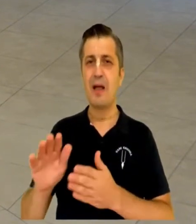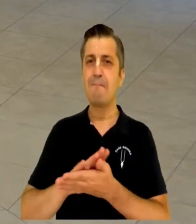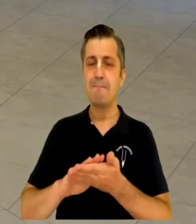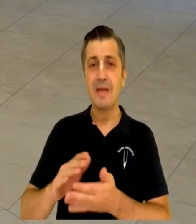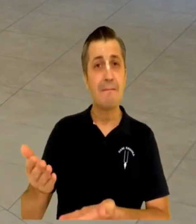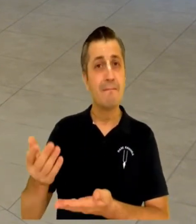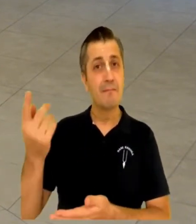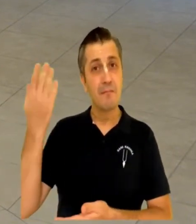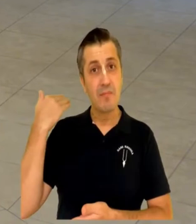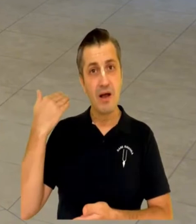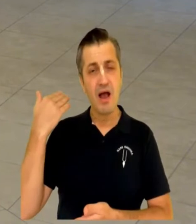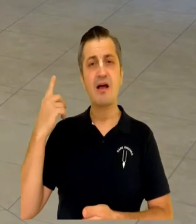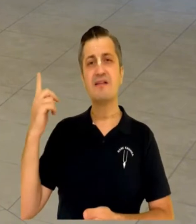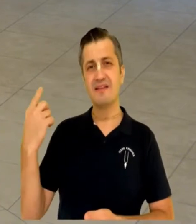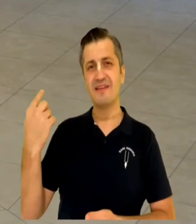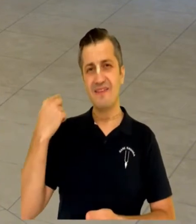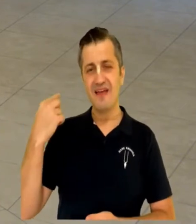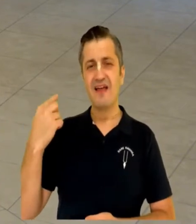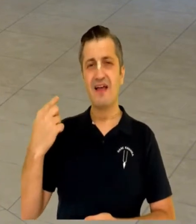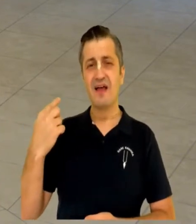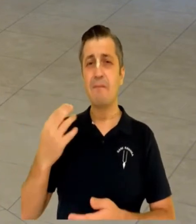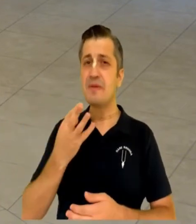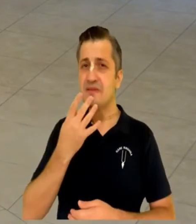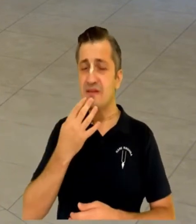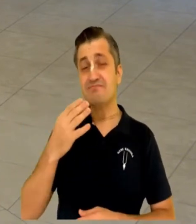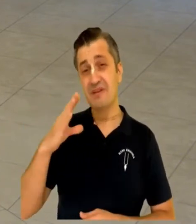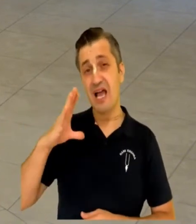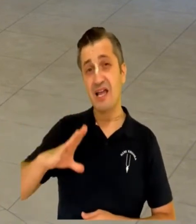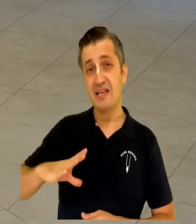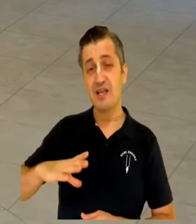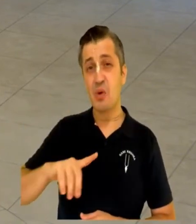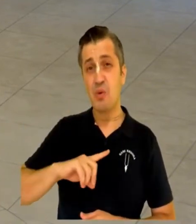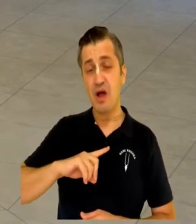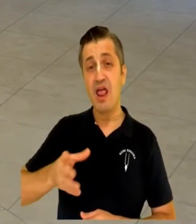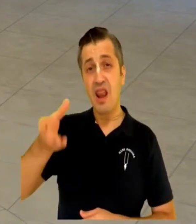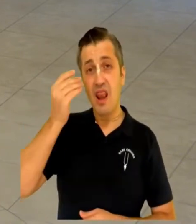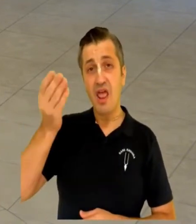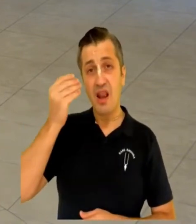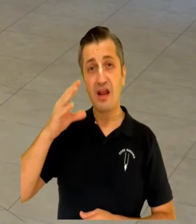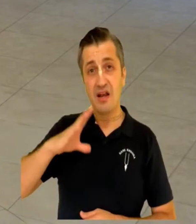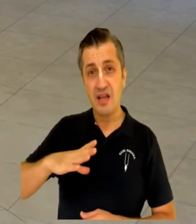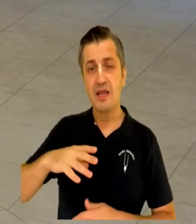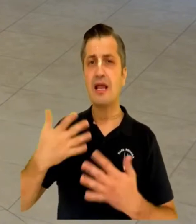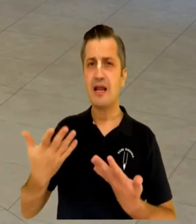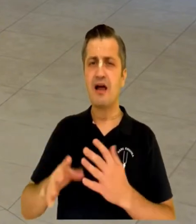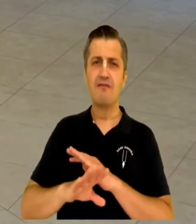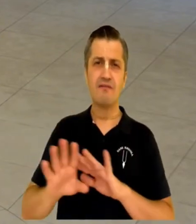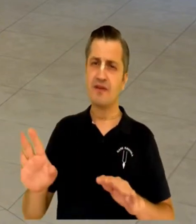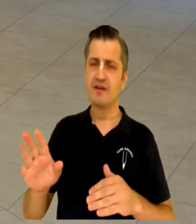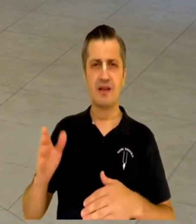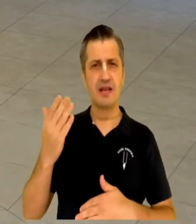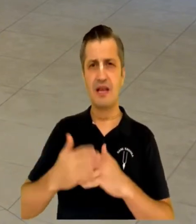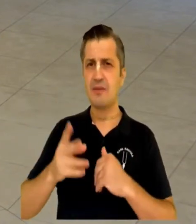similar event in the future. So I think it takes a lot of introspection, reflection. Can be difficult. So